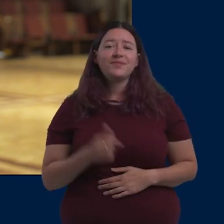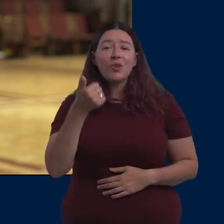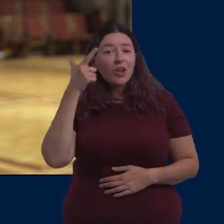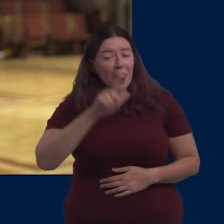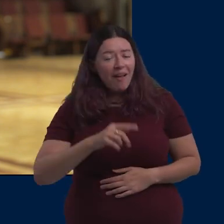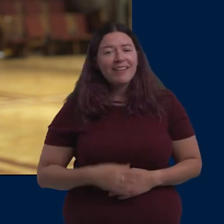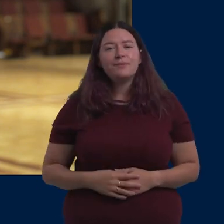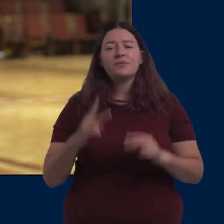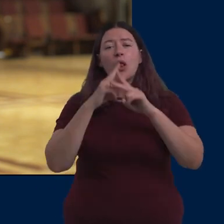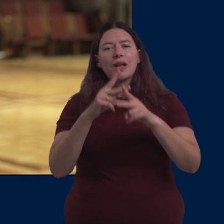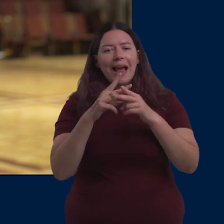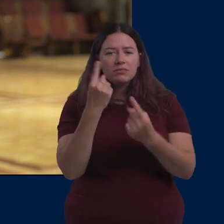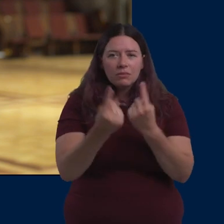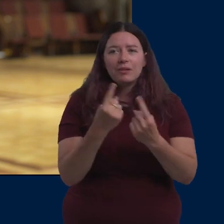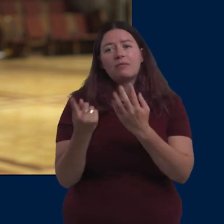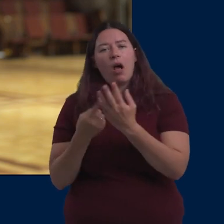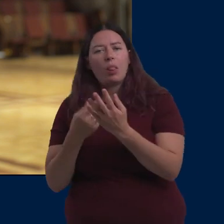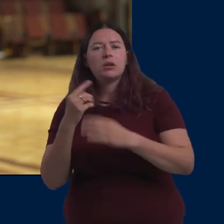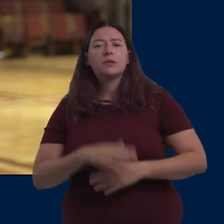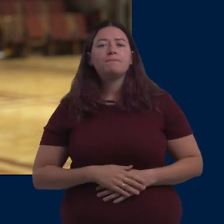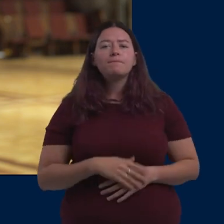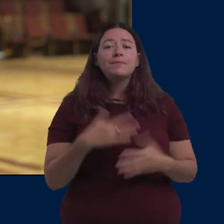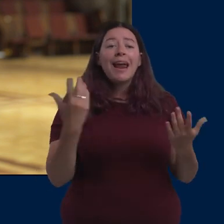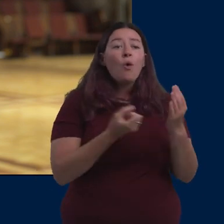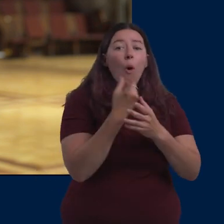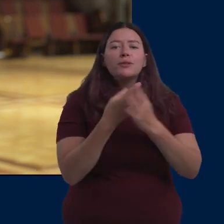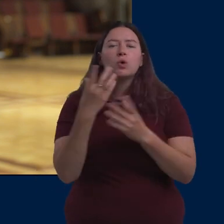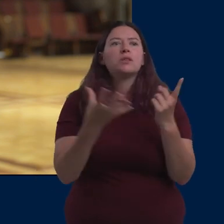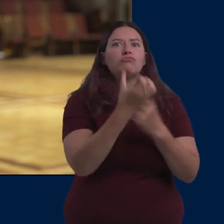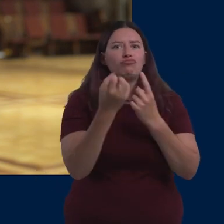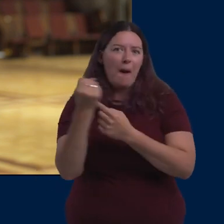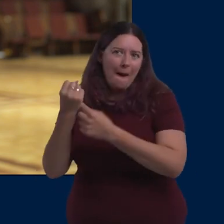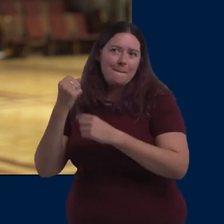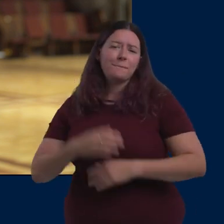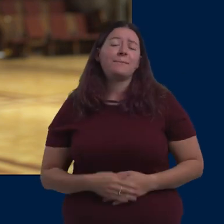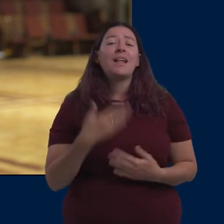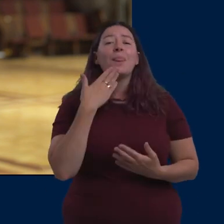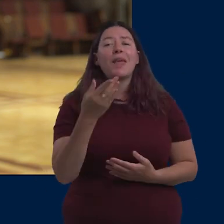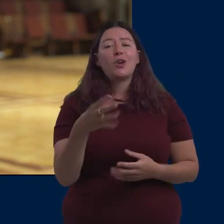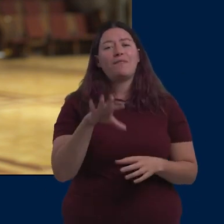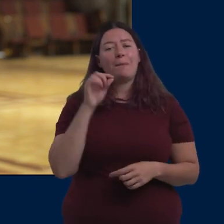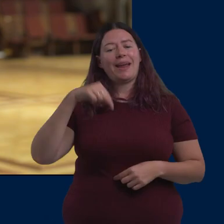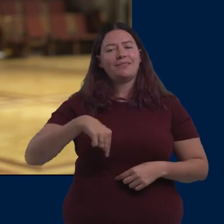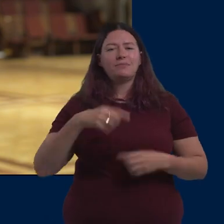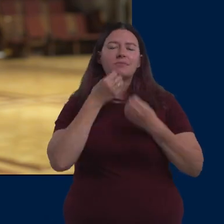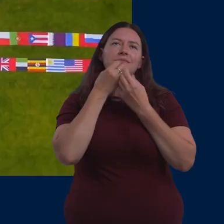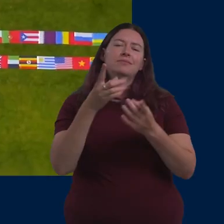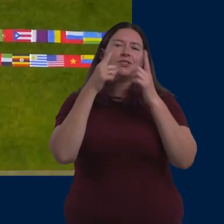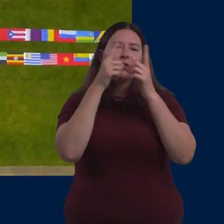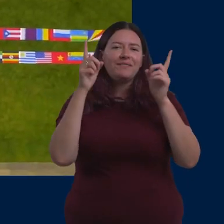Good luck, take care of yourself and others, seize the opportunities, and thank you for choosing this fabulous